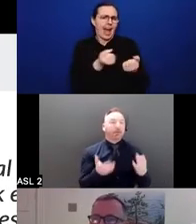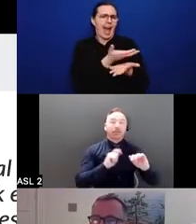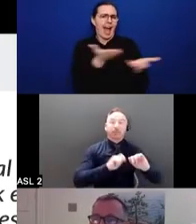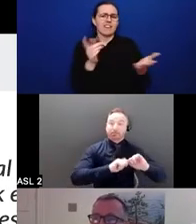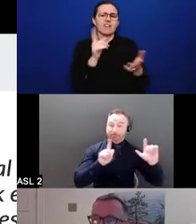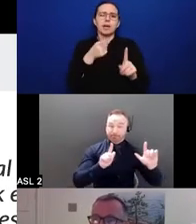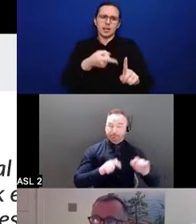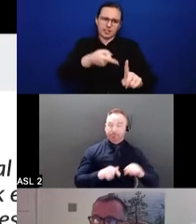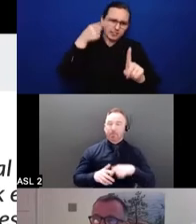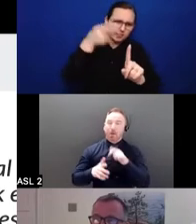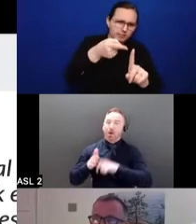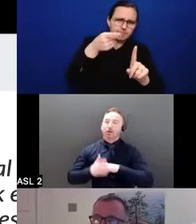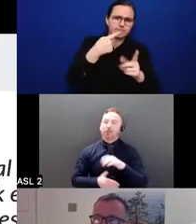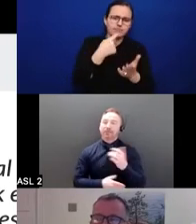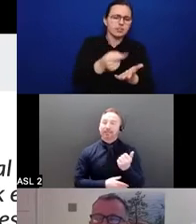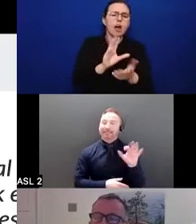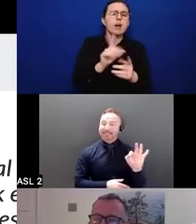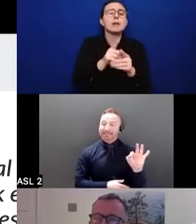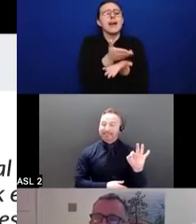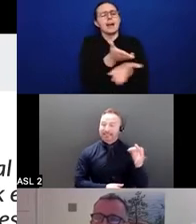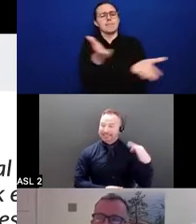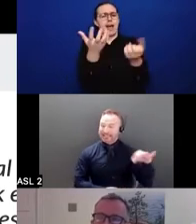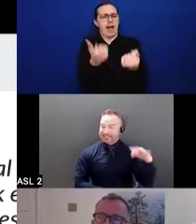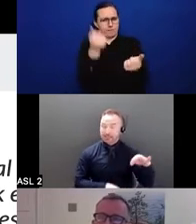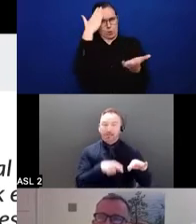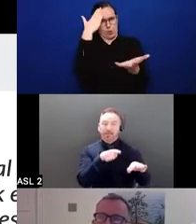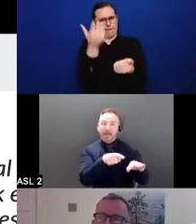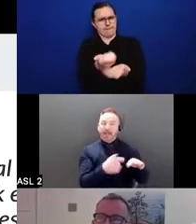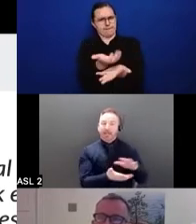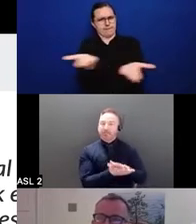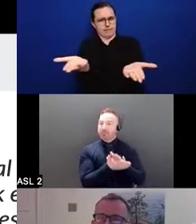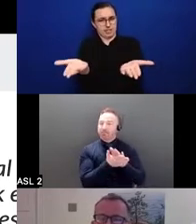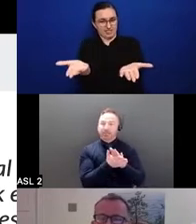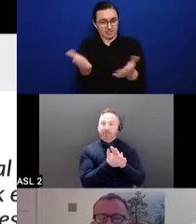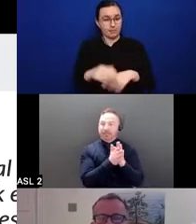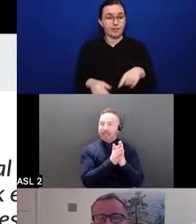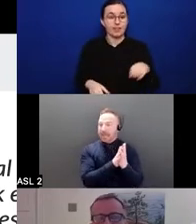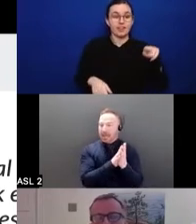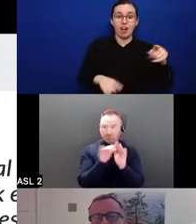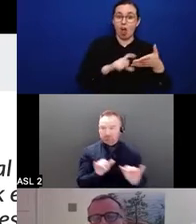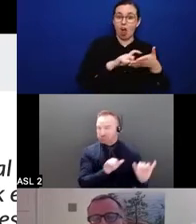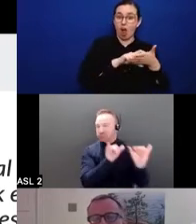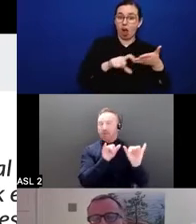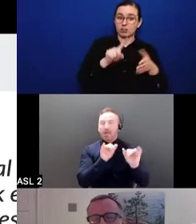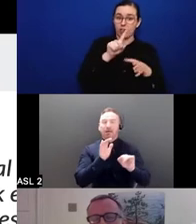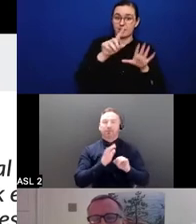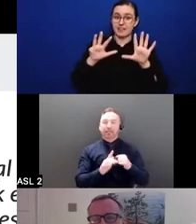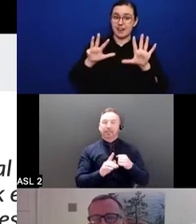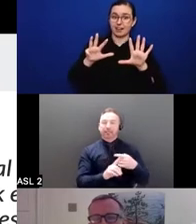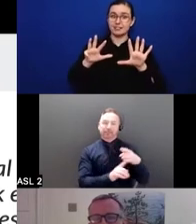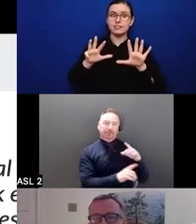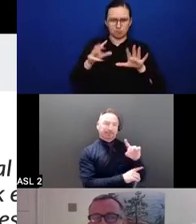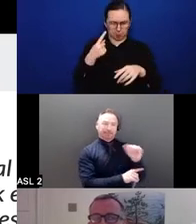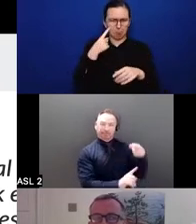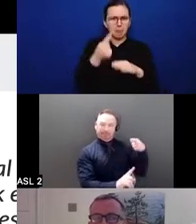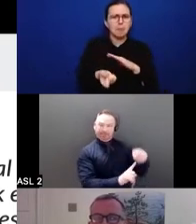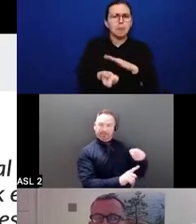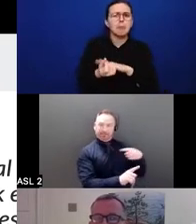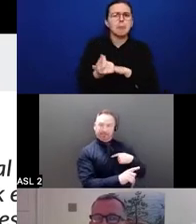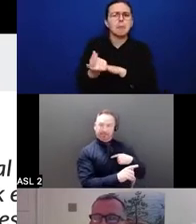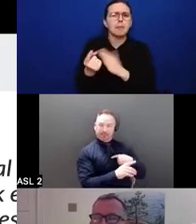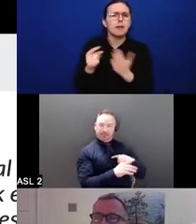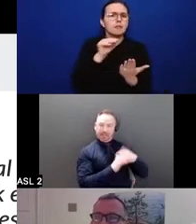Article 19, which we saw became the most common article when we looked at the disability-specific articles. It's interesting to see that actually